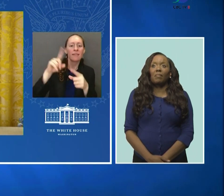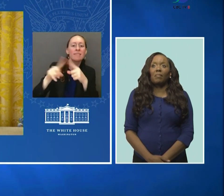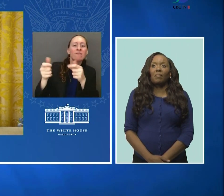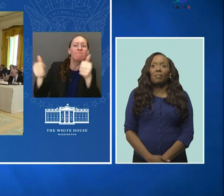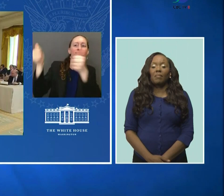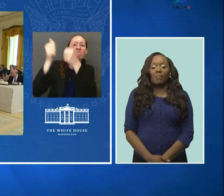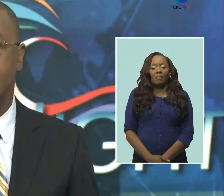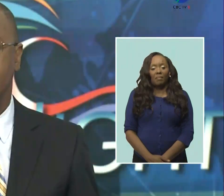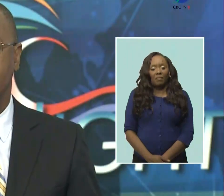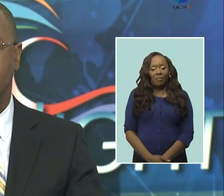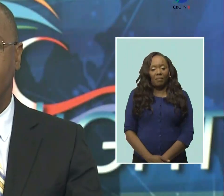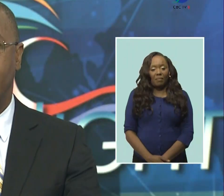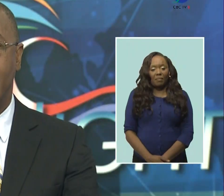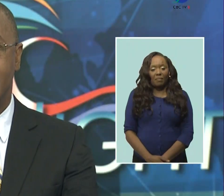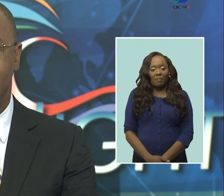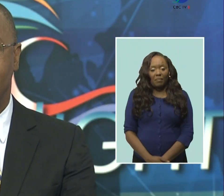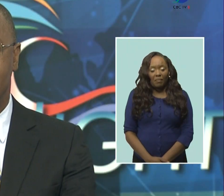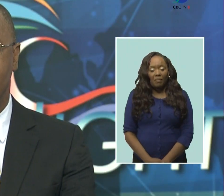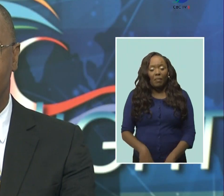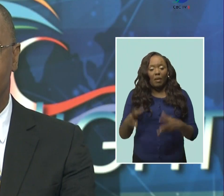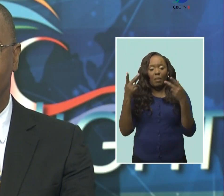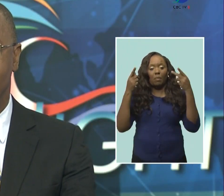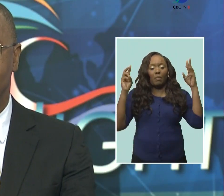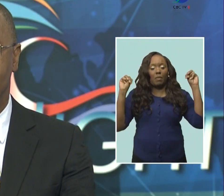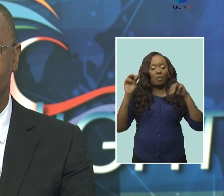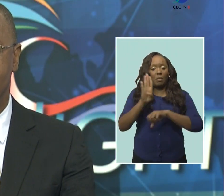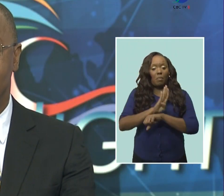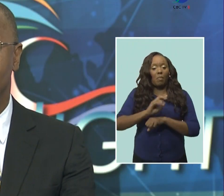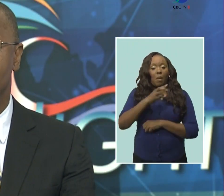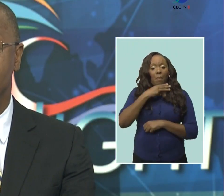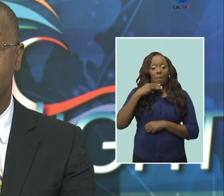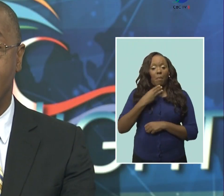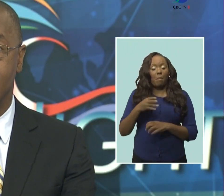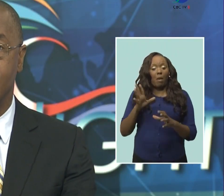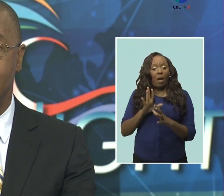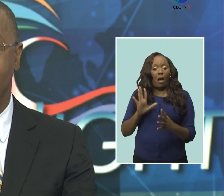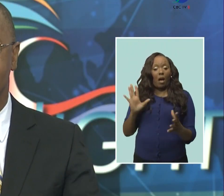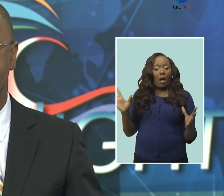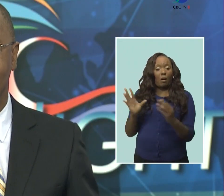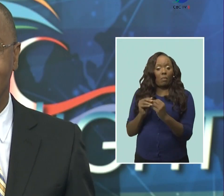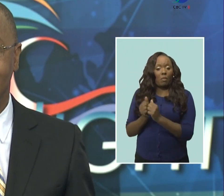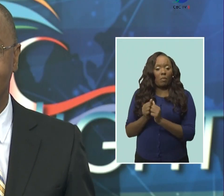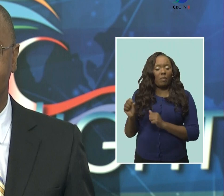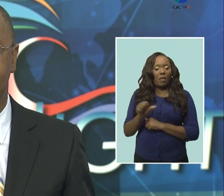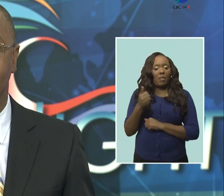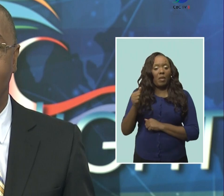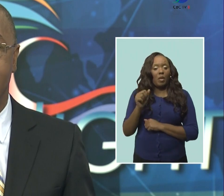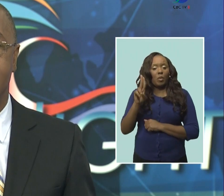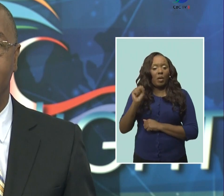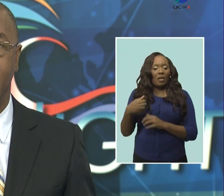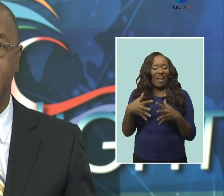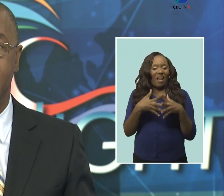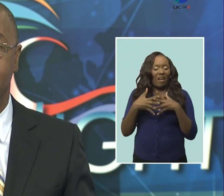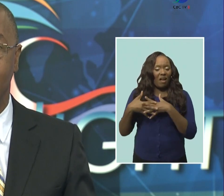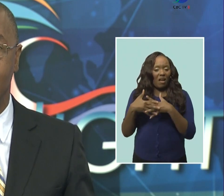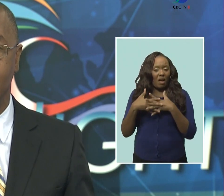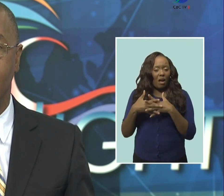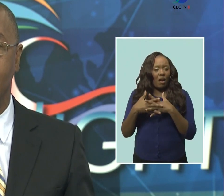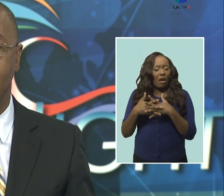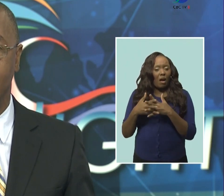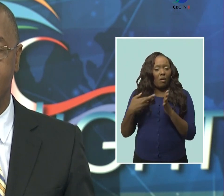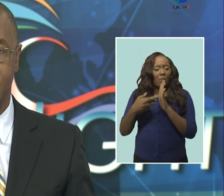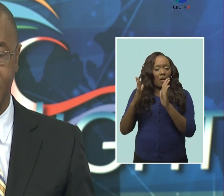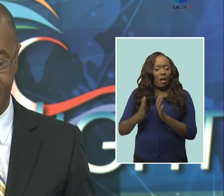accelerator. Prime Minister Motley also met with U.S. Treasury Secretary Janet Yellen at the U.S. Department of